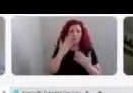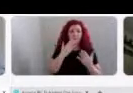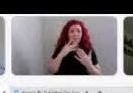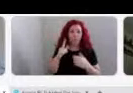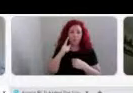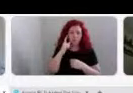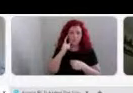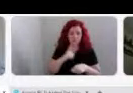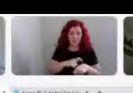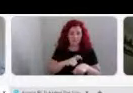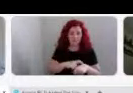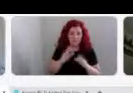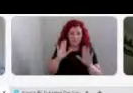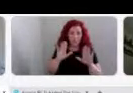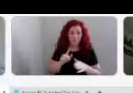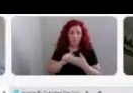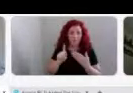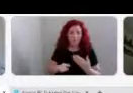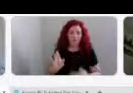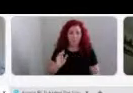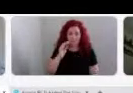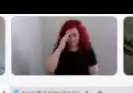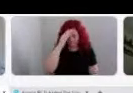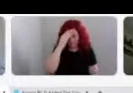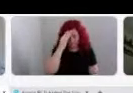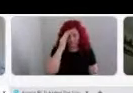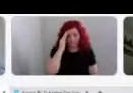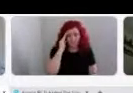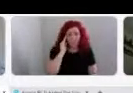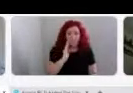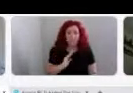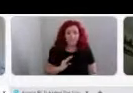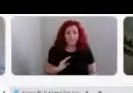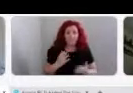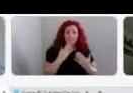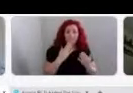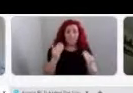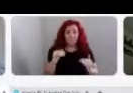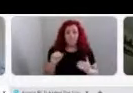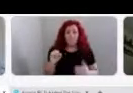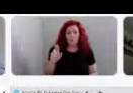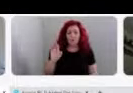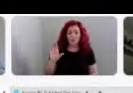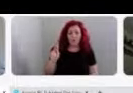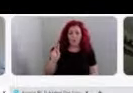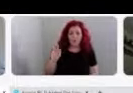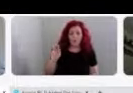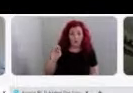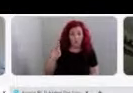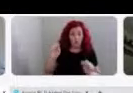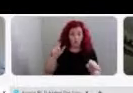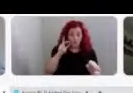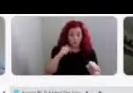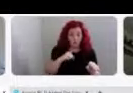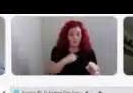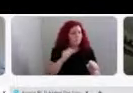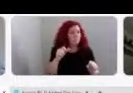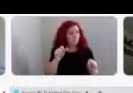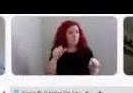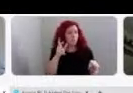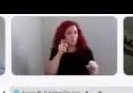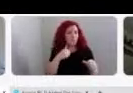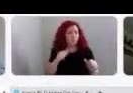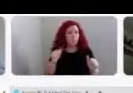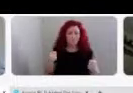time and have a wonderful weekend thank you the next speaker is eric kramer eric can you hear us yes can you hear